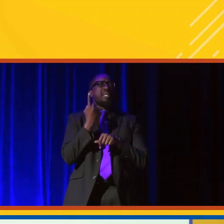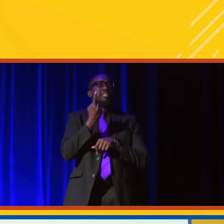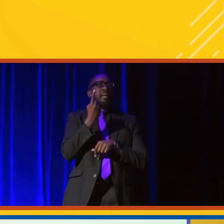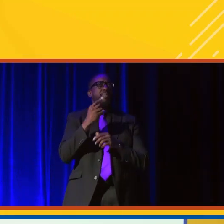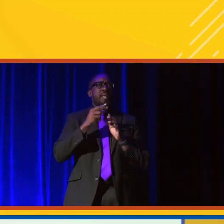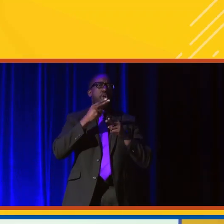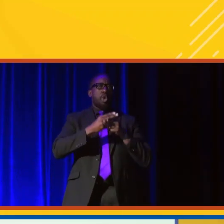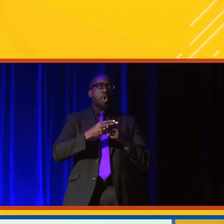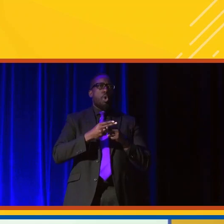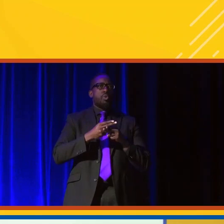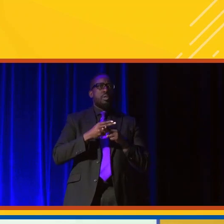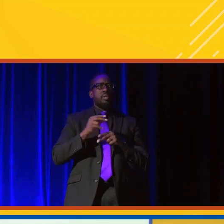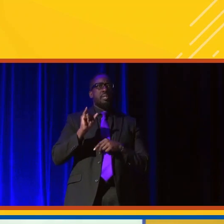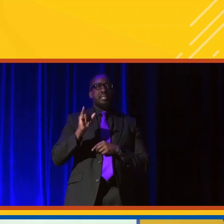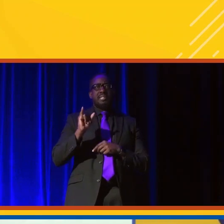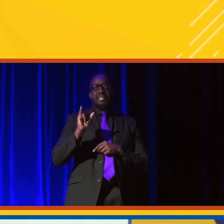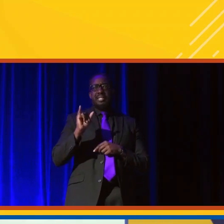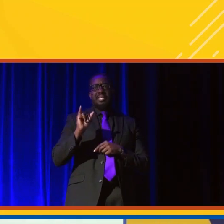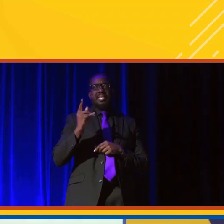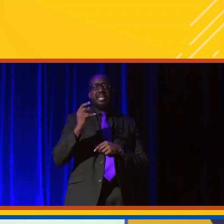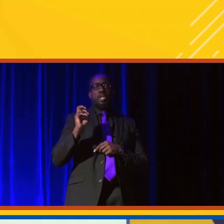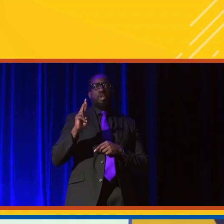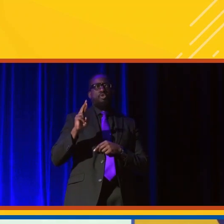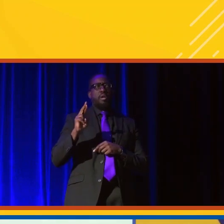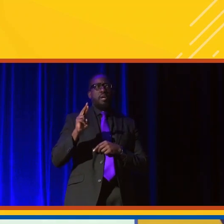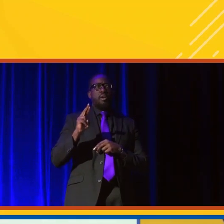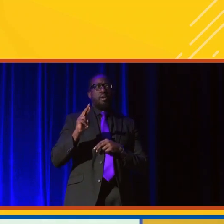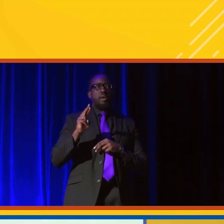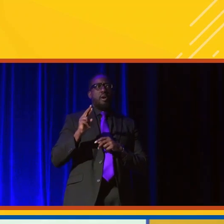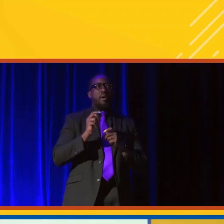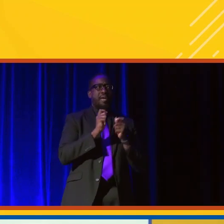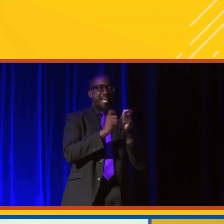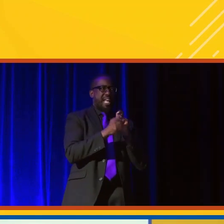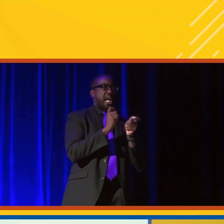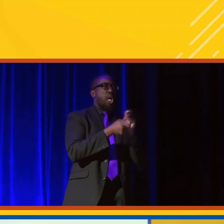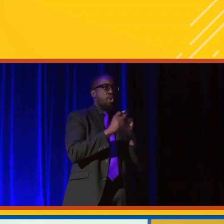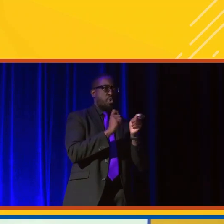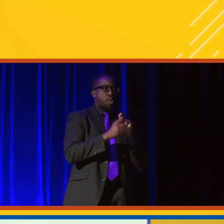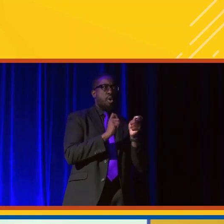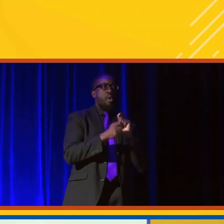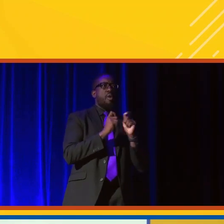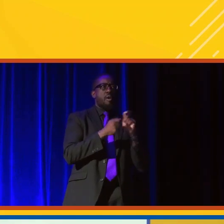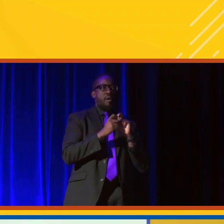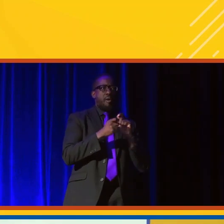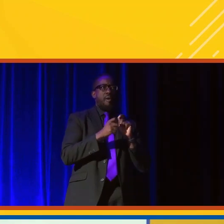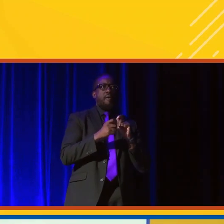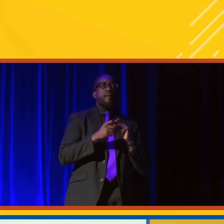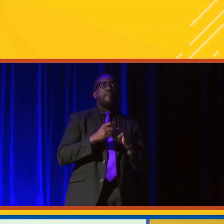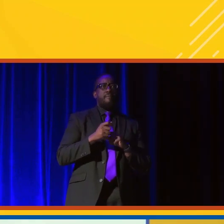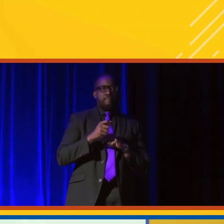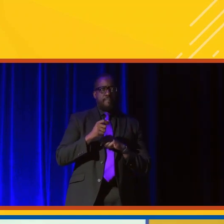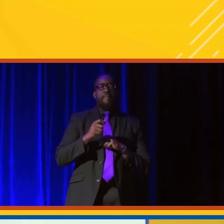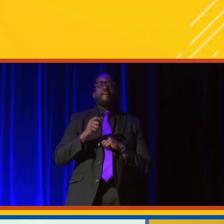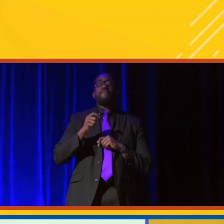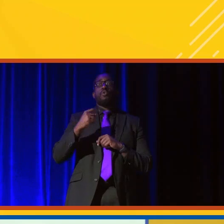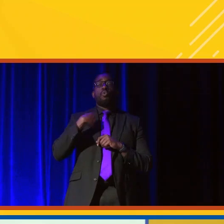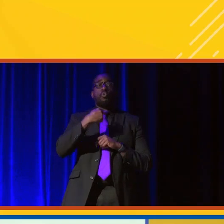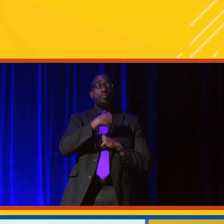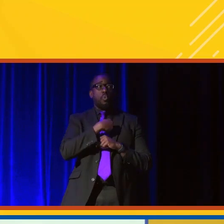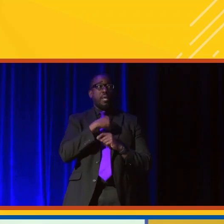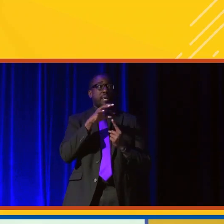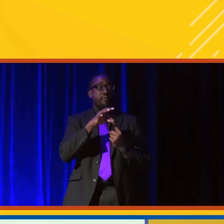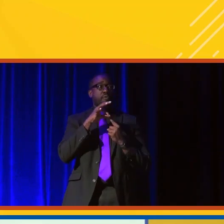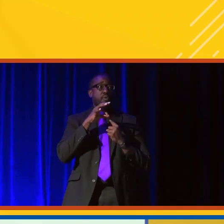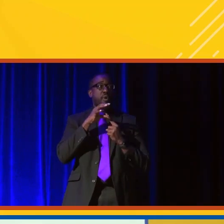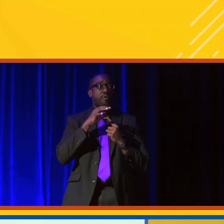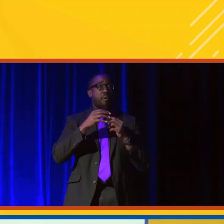Boltzmann inversion. We then have a small training set of electronic structure data. We featurize it for the machine learning. So here